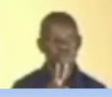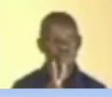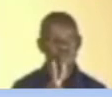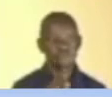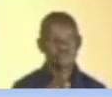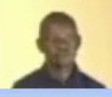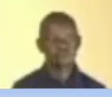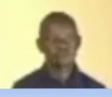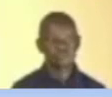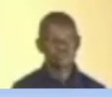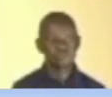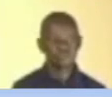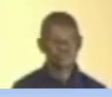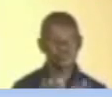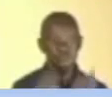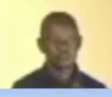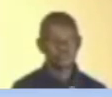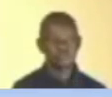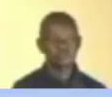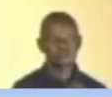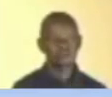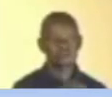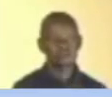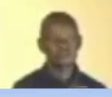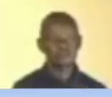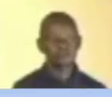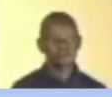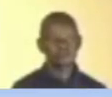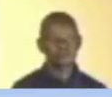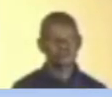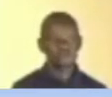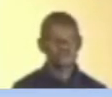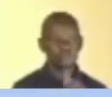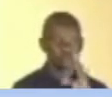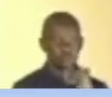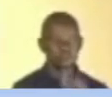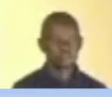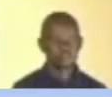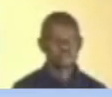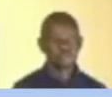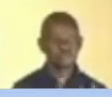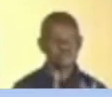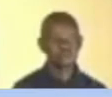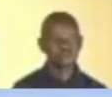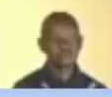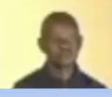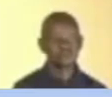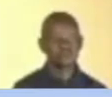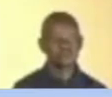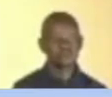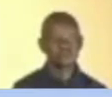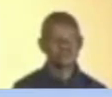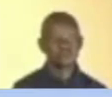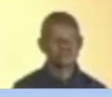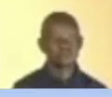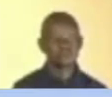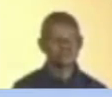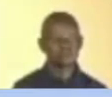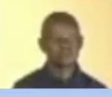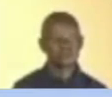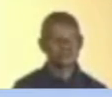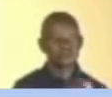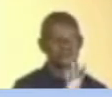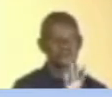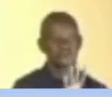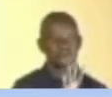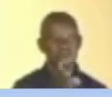112, which are also included in the number I mentioned earlier. The number of recovery now stands at